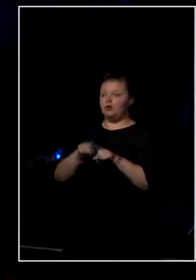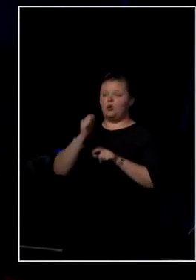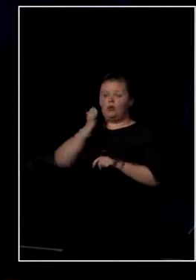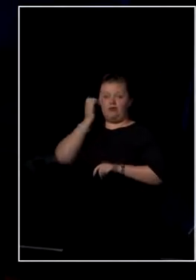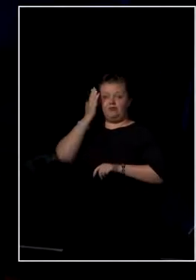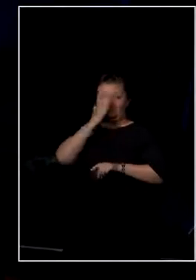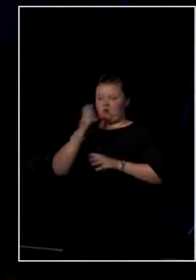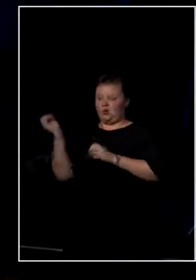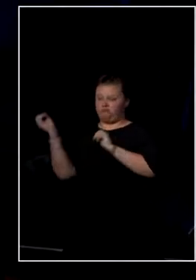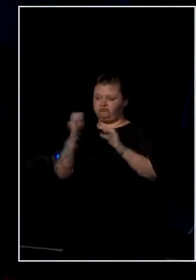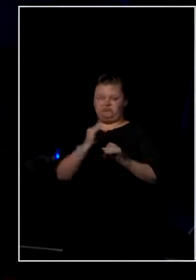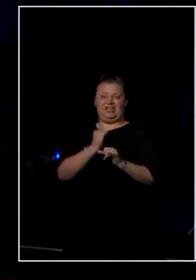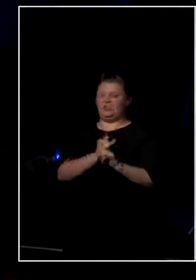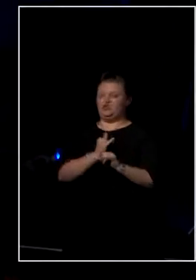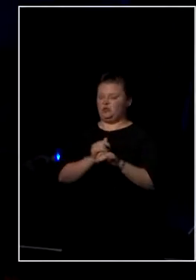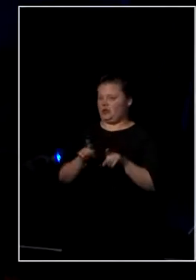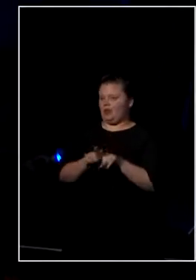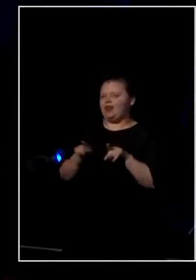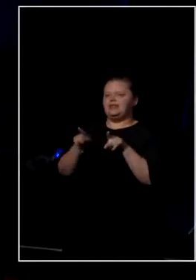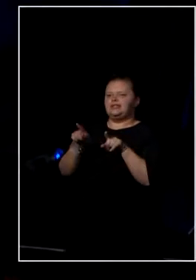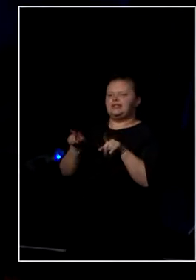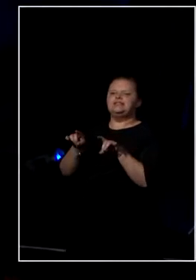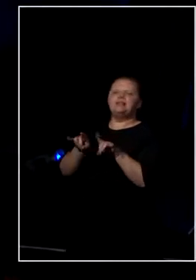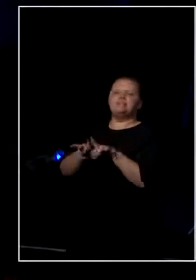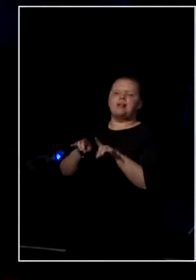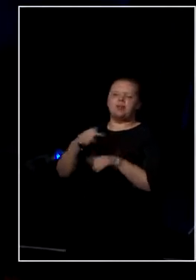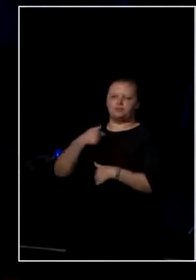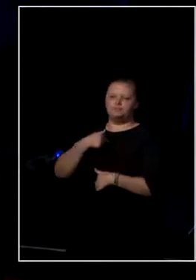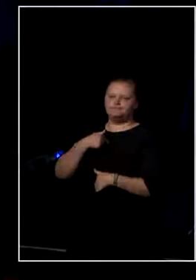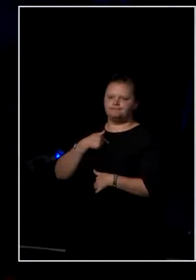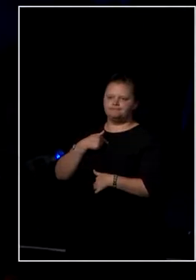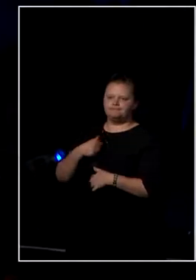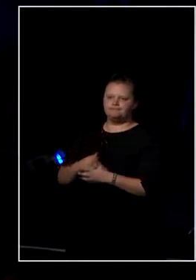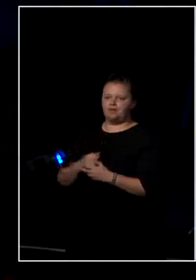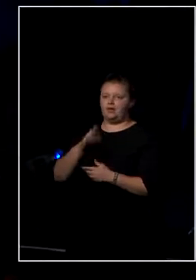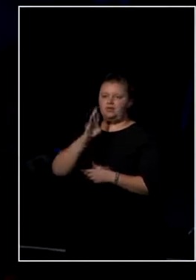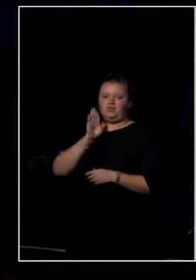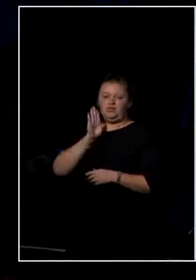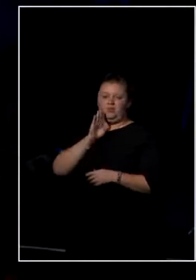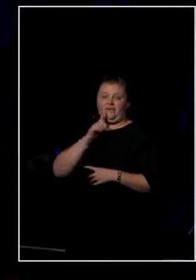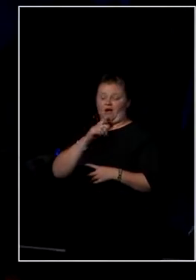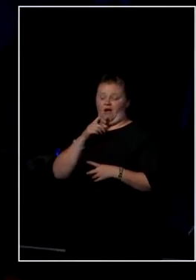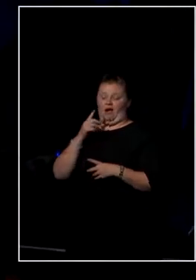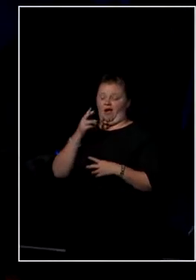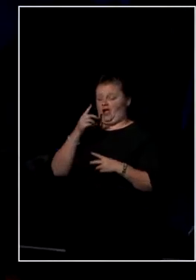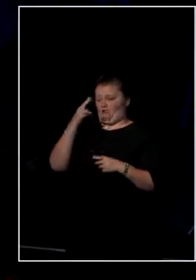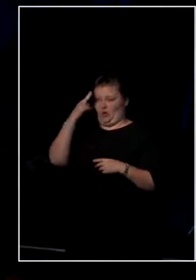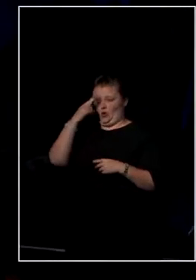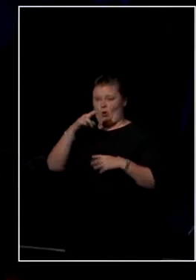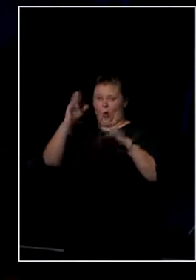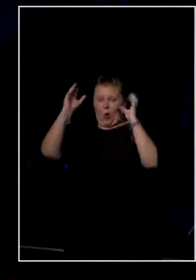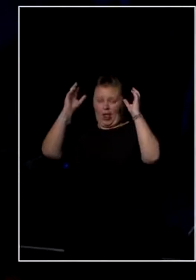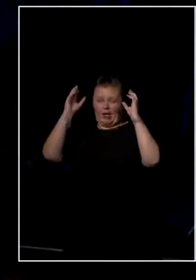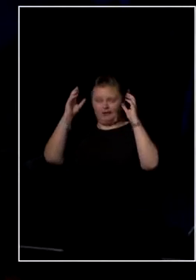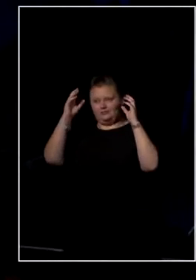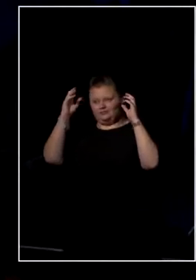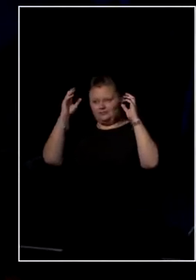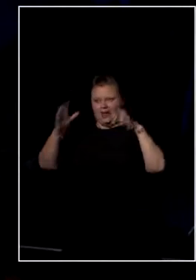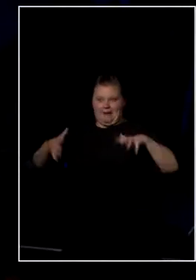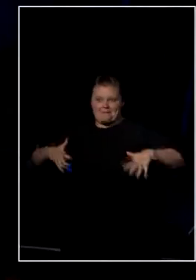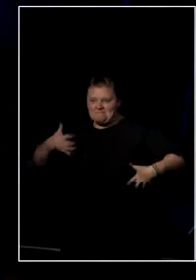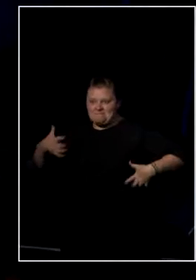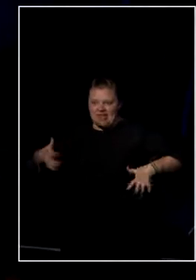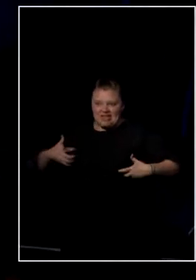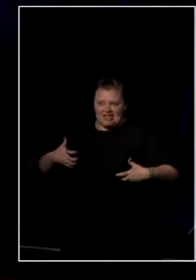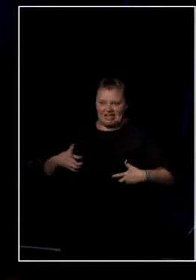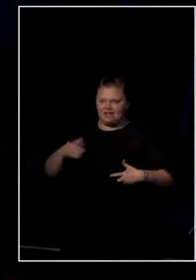in institutions as well, like where I was and that. And I used to be called monkey a lot by the nuns because of that. And